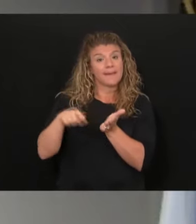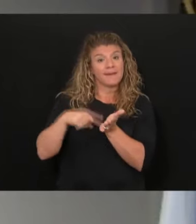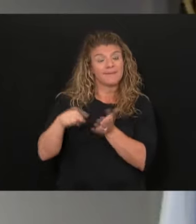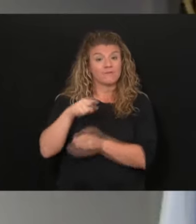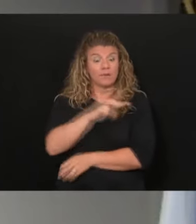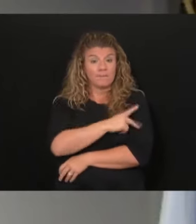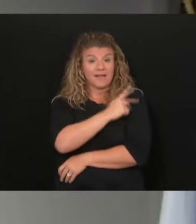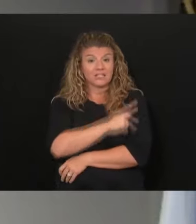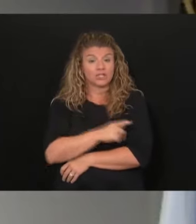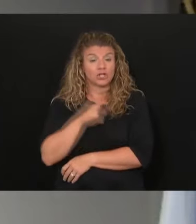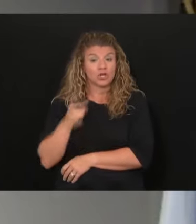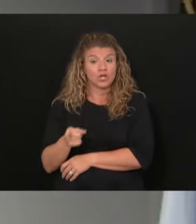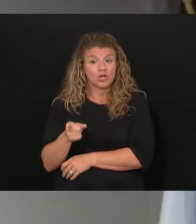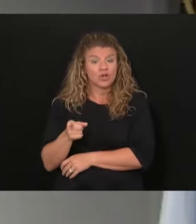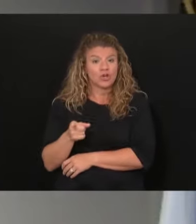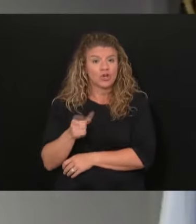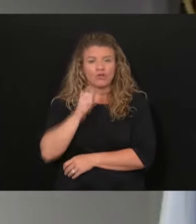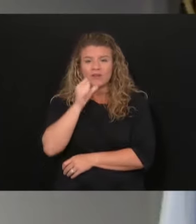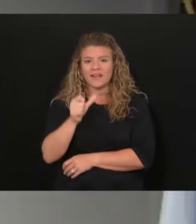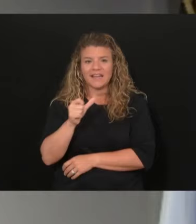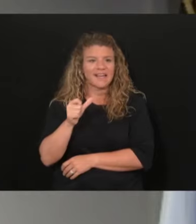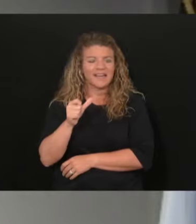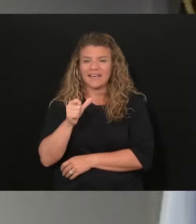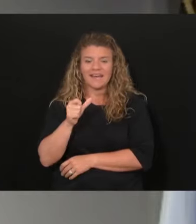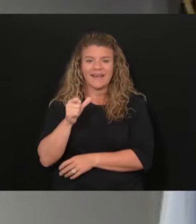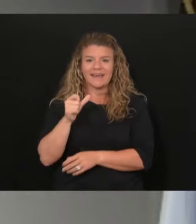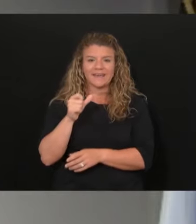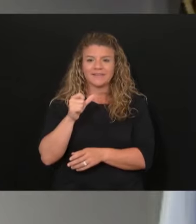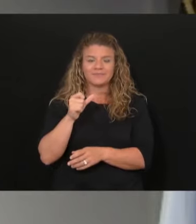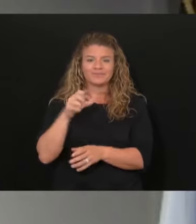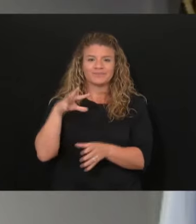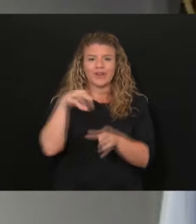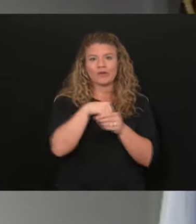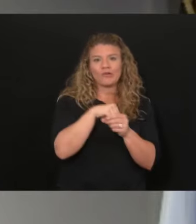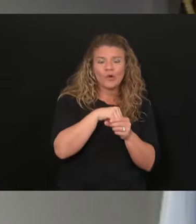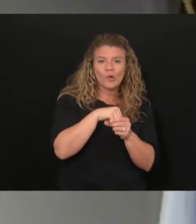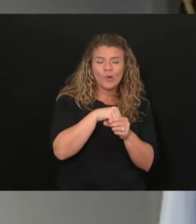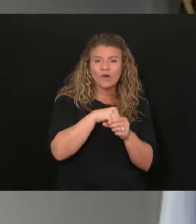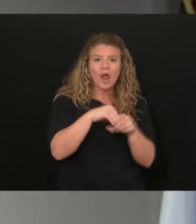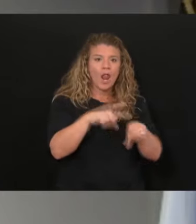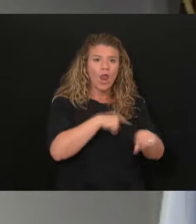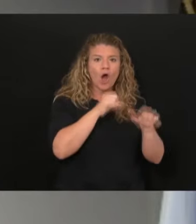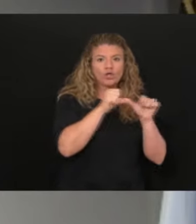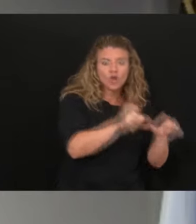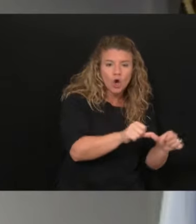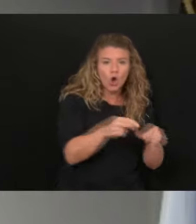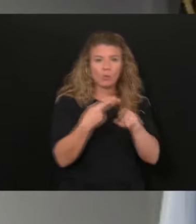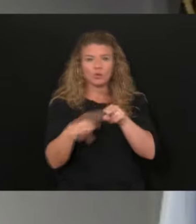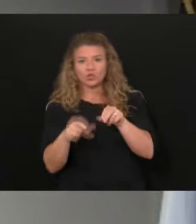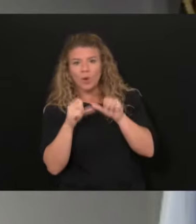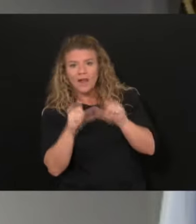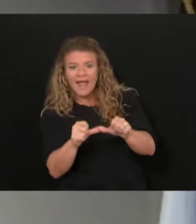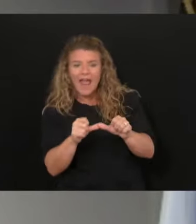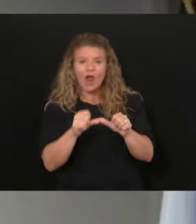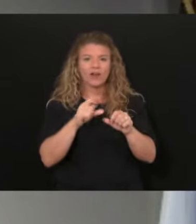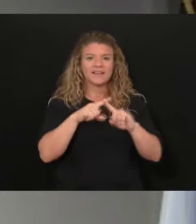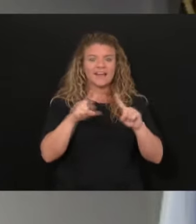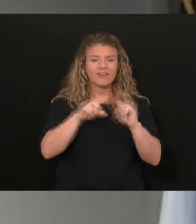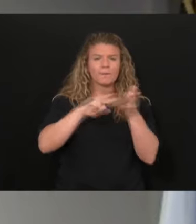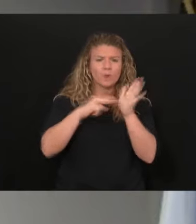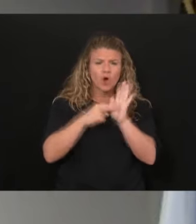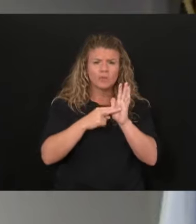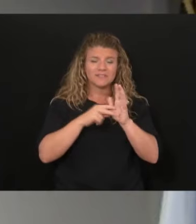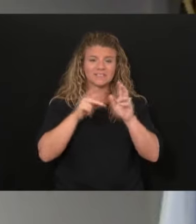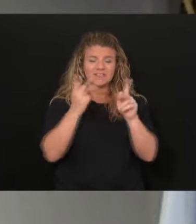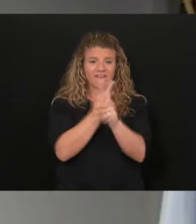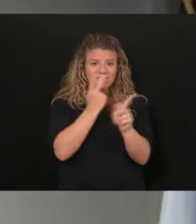patients who really didn't qualify for acute care, who were really long-term care patients, but may have been in the long-term care or in the acute